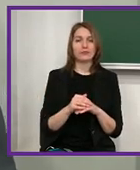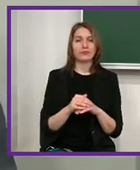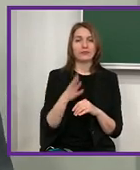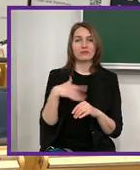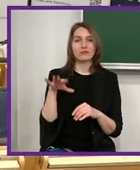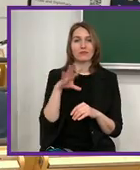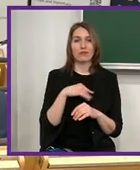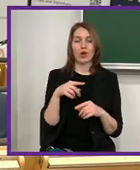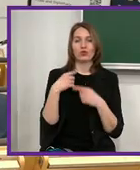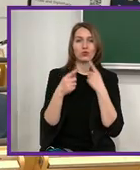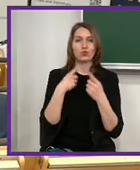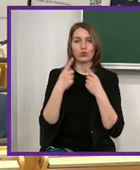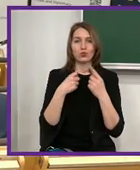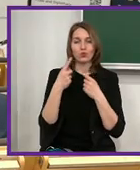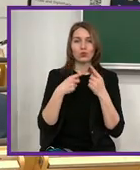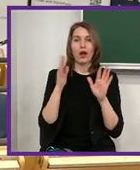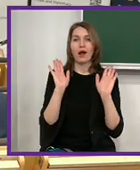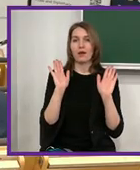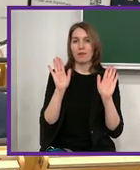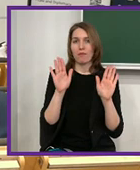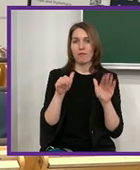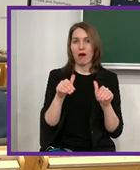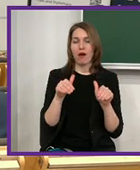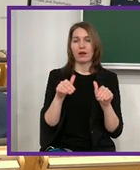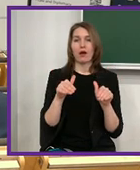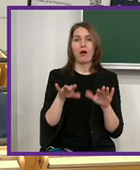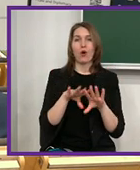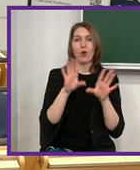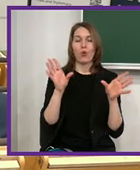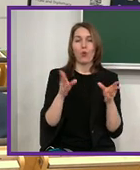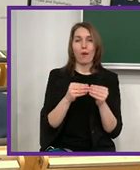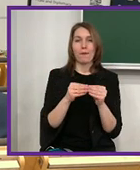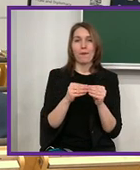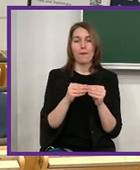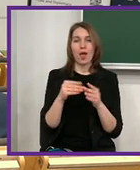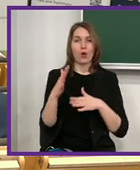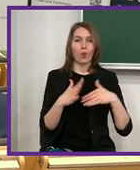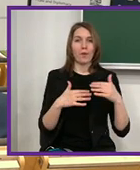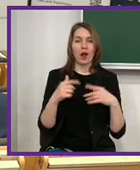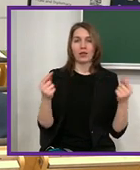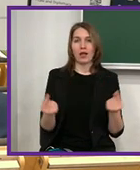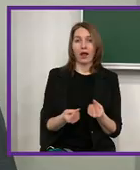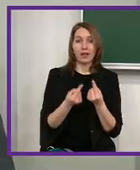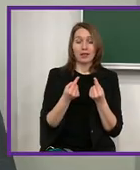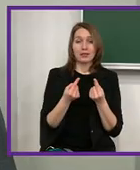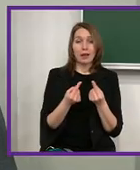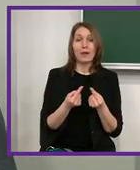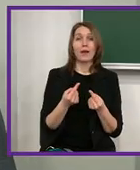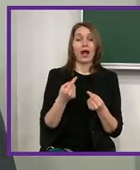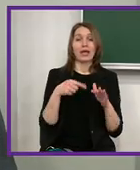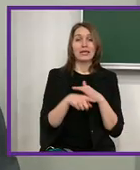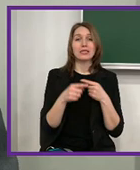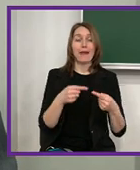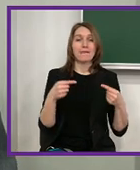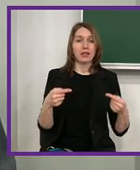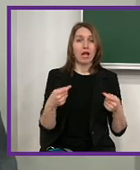through commodities traders. It's very common practice. Those raw material suppliers varied greatly in terms of their size and their